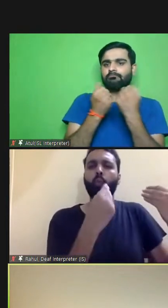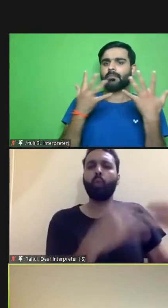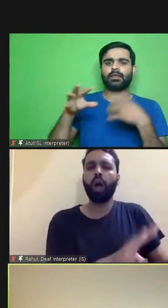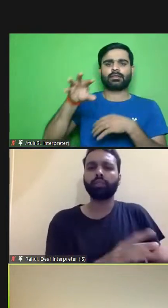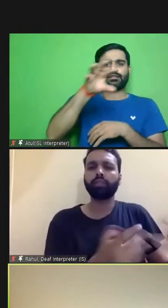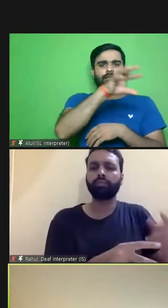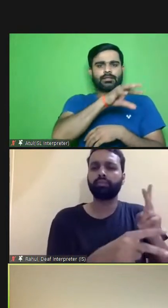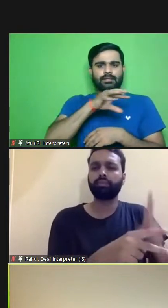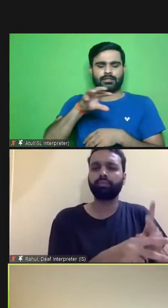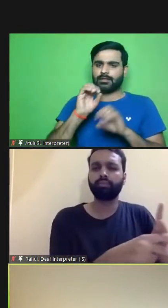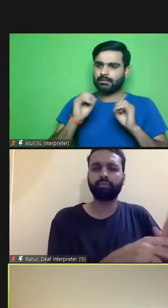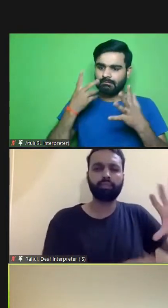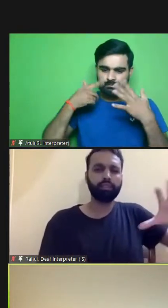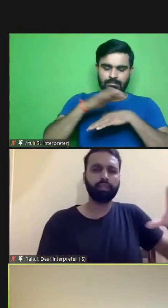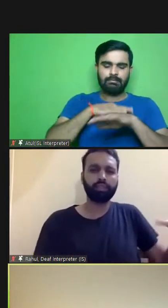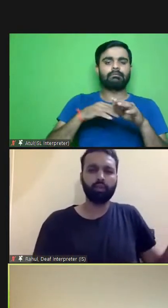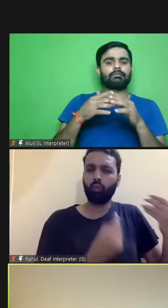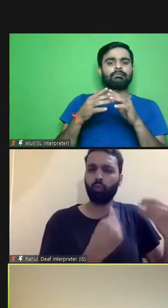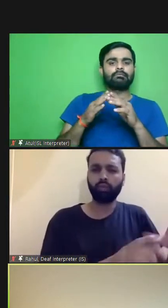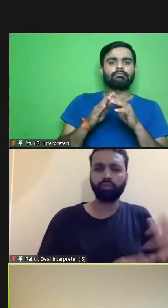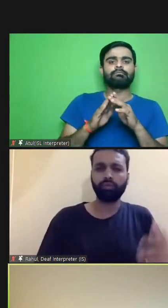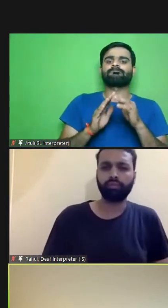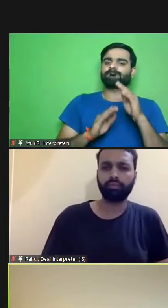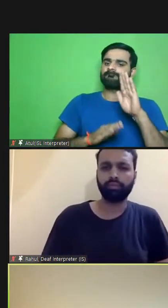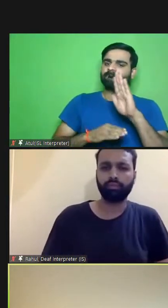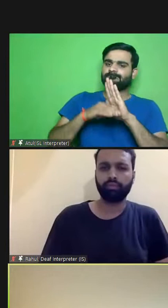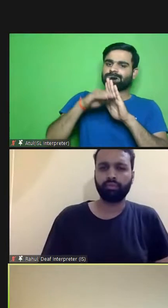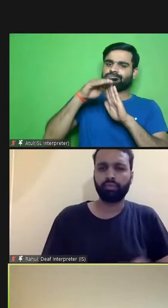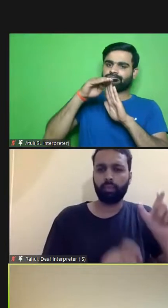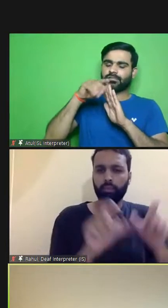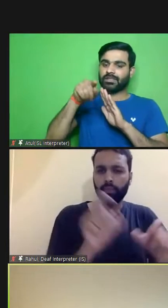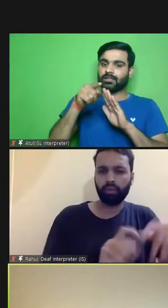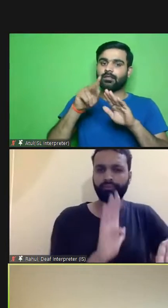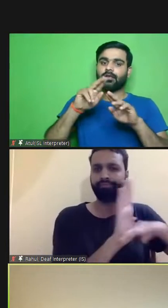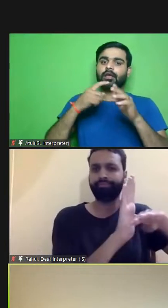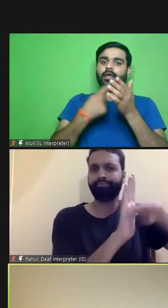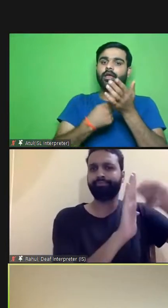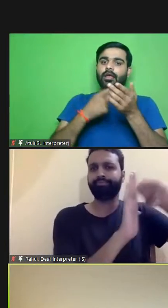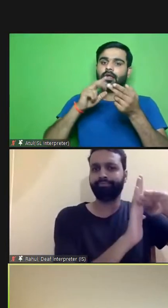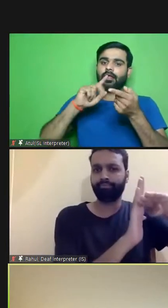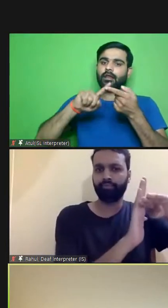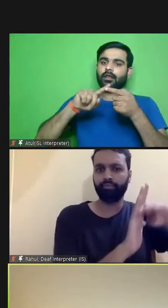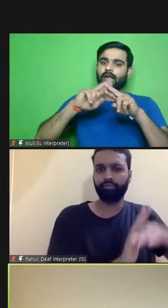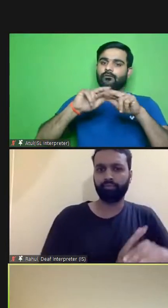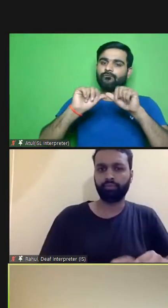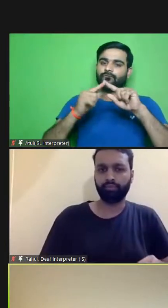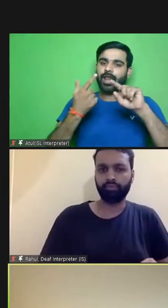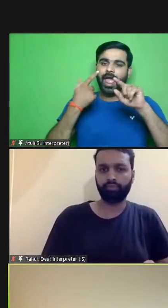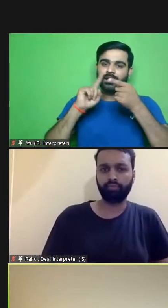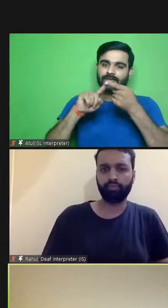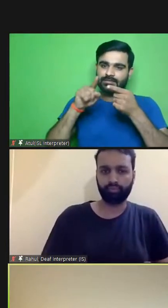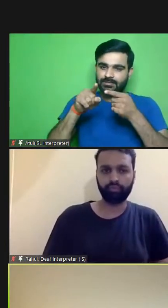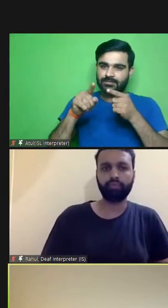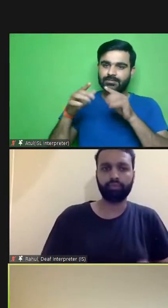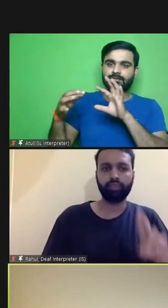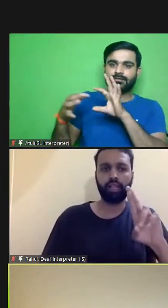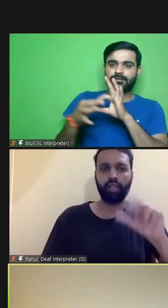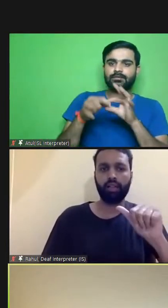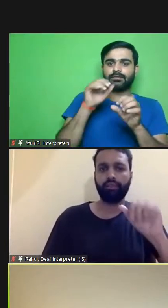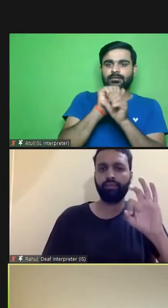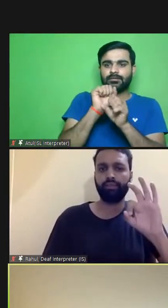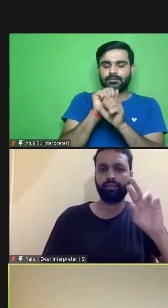a static or even rising level. And wasting reflects rapid weight loss or inability to put on weight, and this is